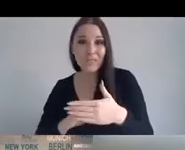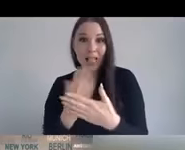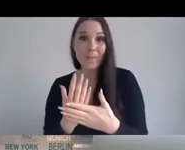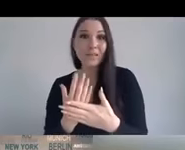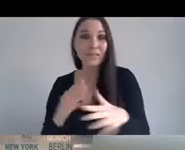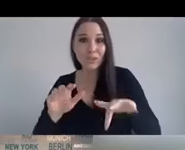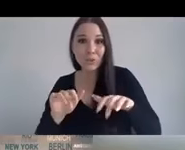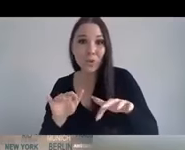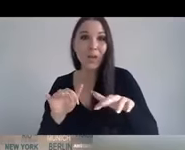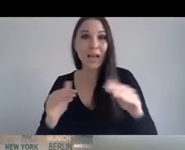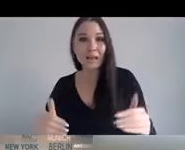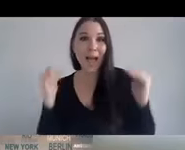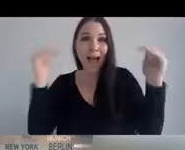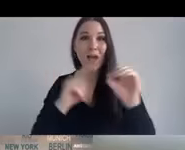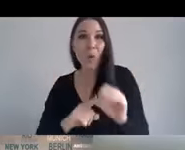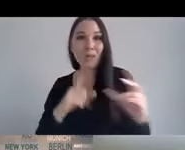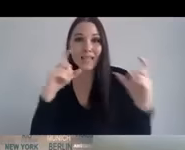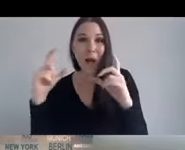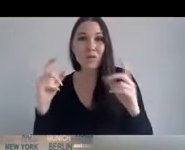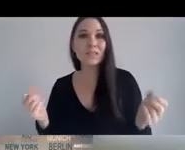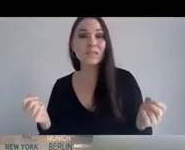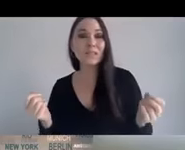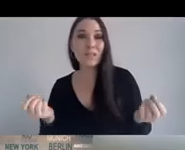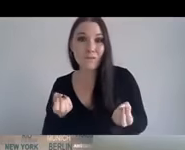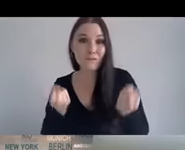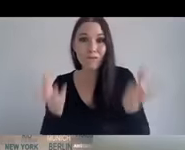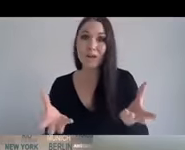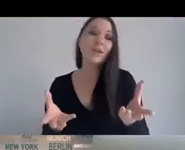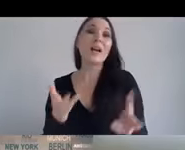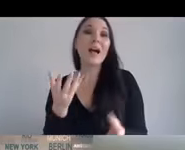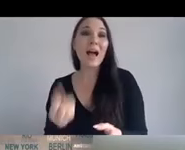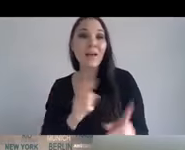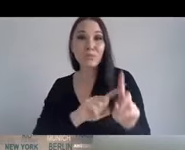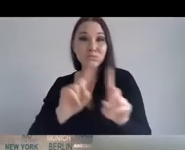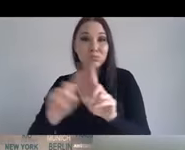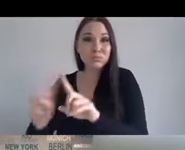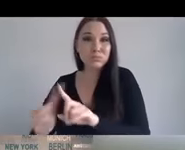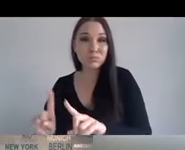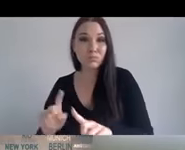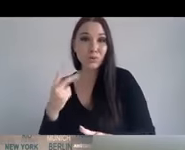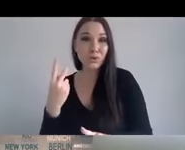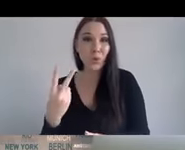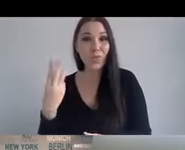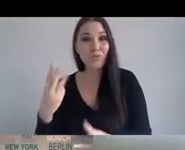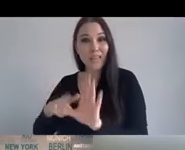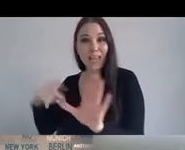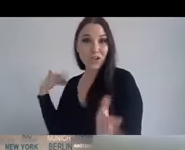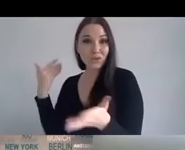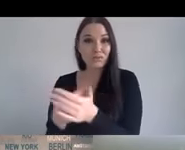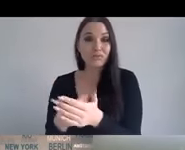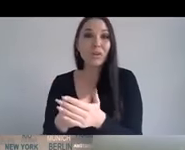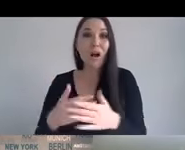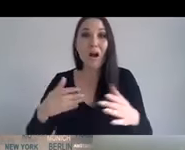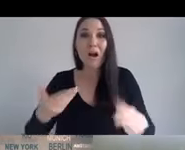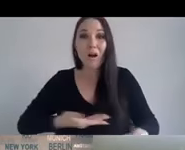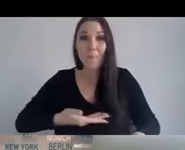computing, high quality cameras becoming more available, have really changed how computer vision has been done over the last 2 and 3 years. And it's resulted in companies being founded